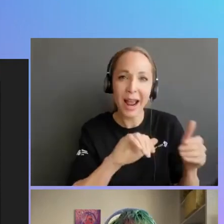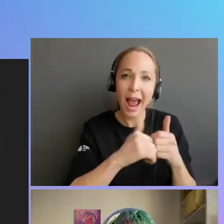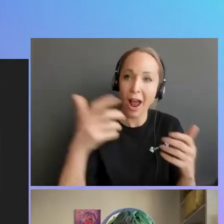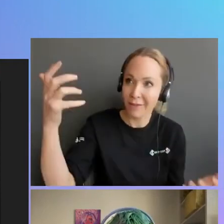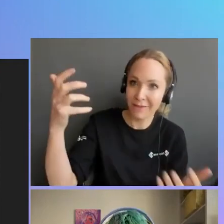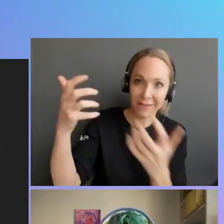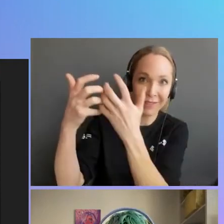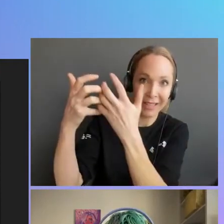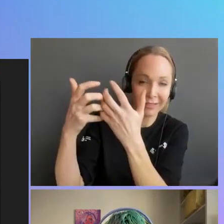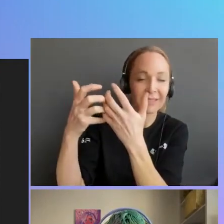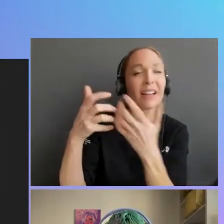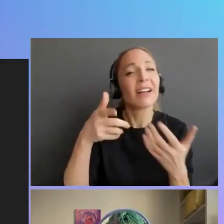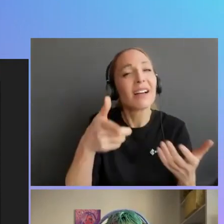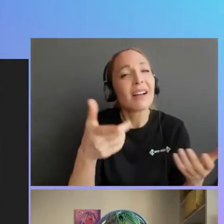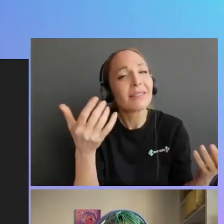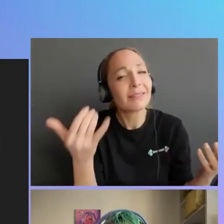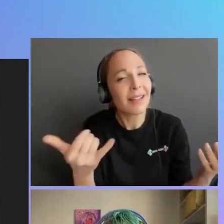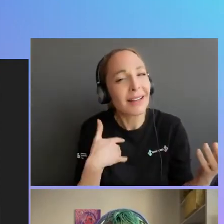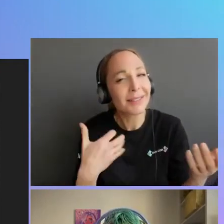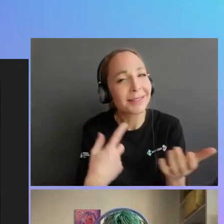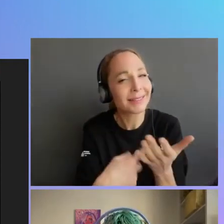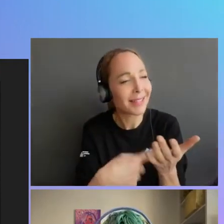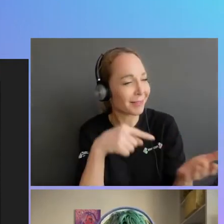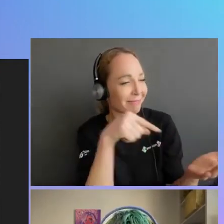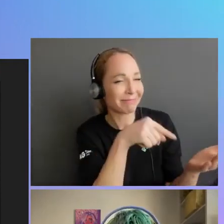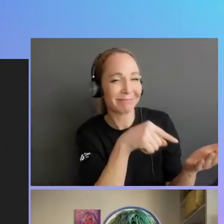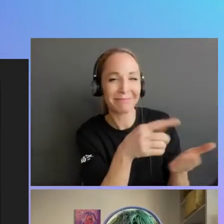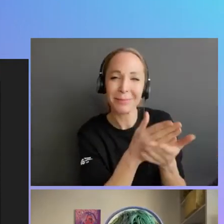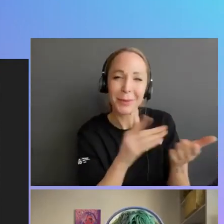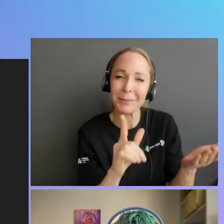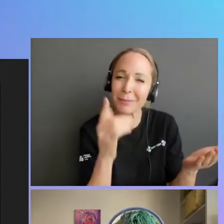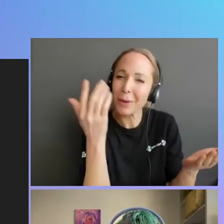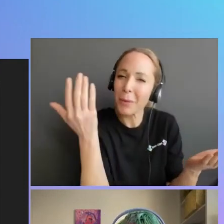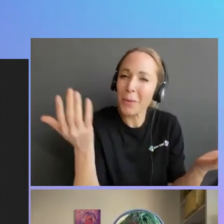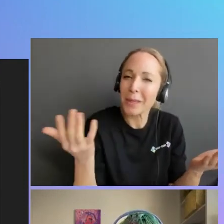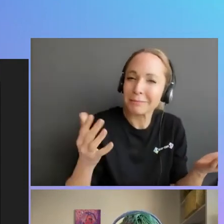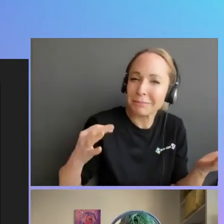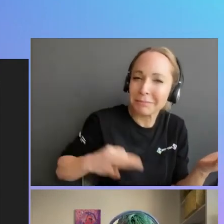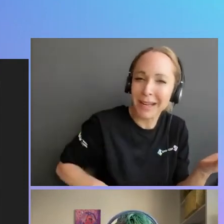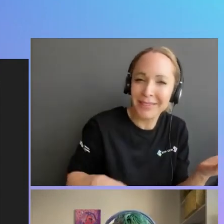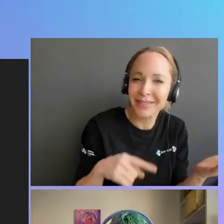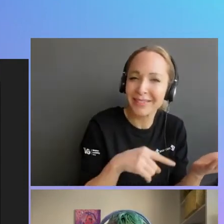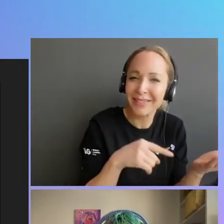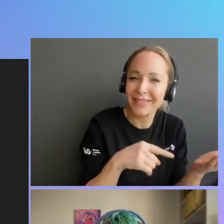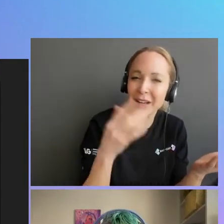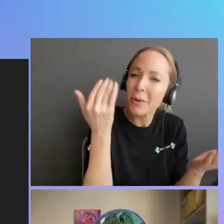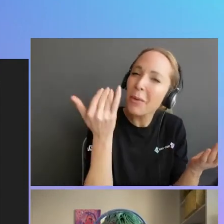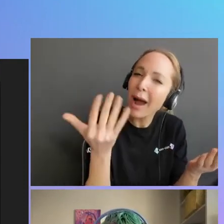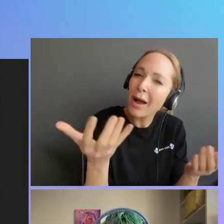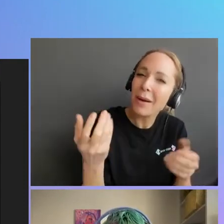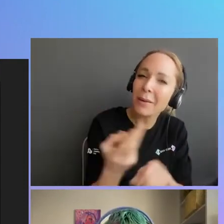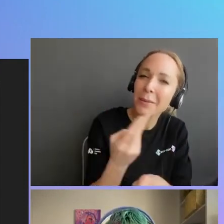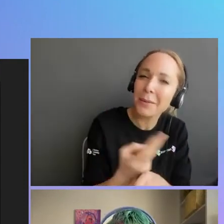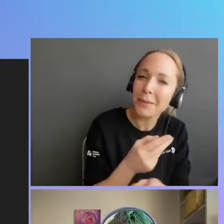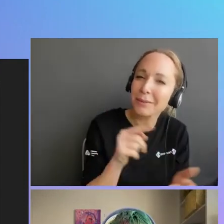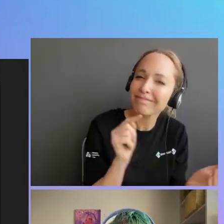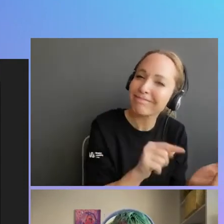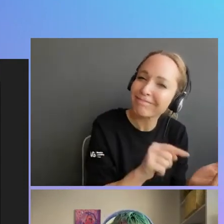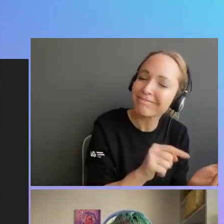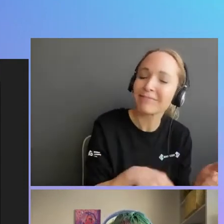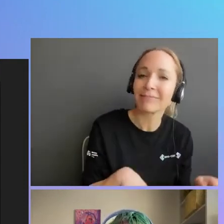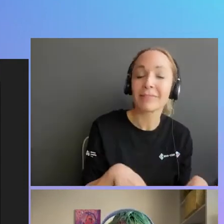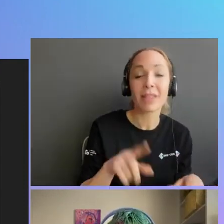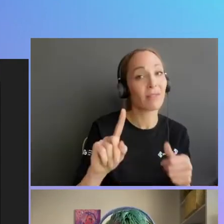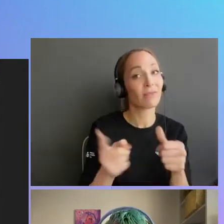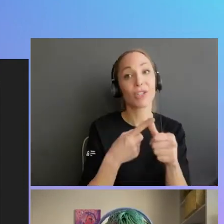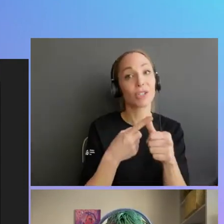the benefits of component libraries and why we want to use them. The first and probably easiest to think of is that it's going to